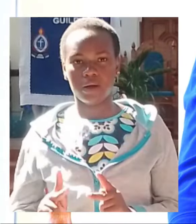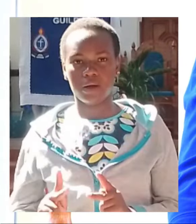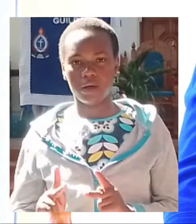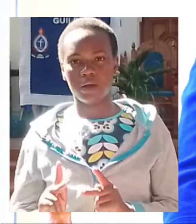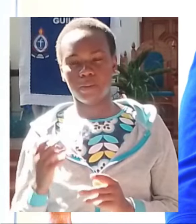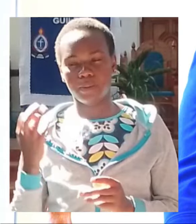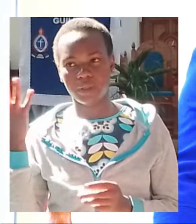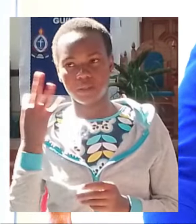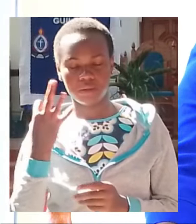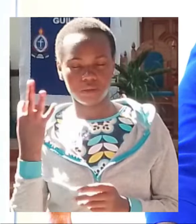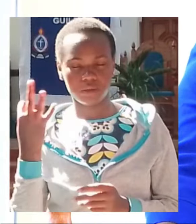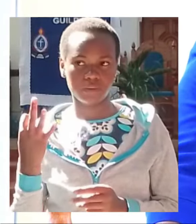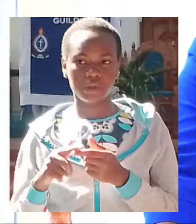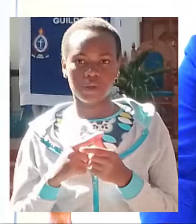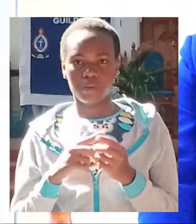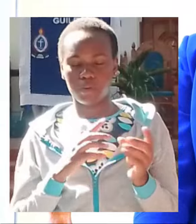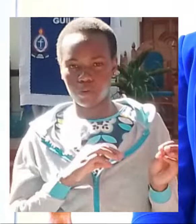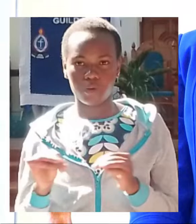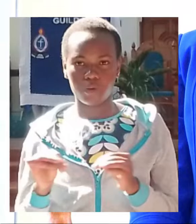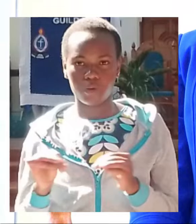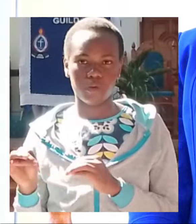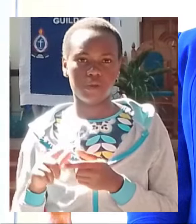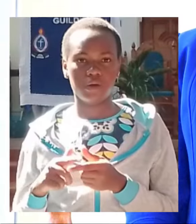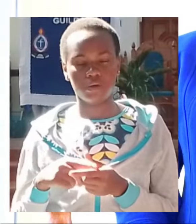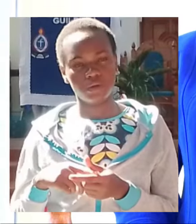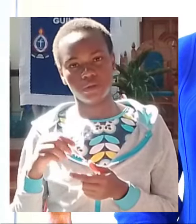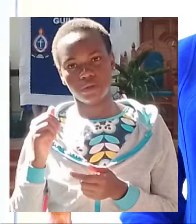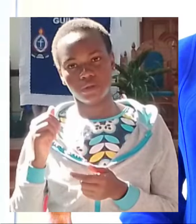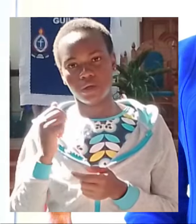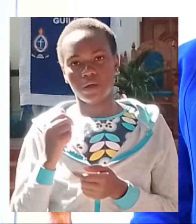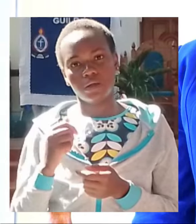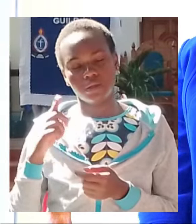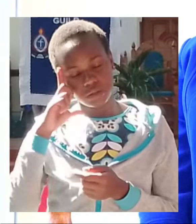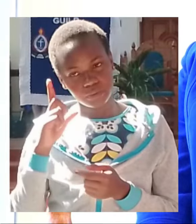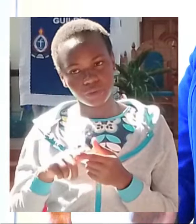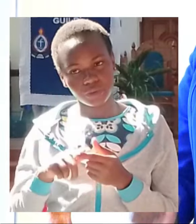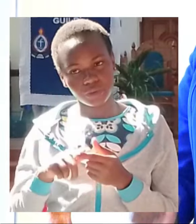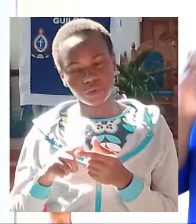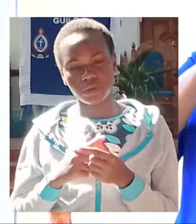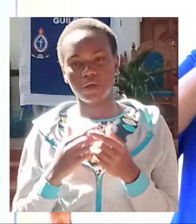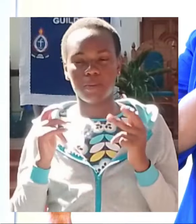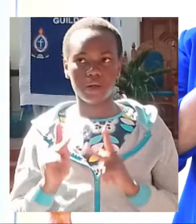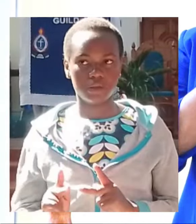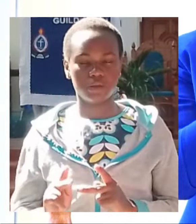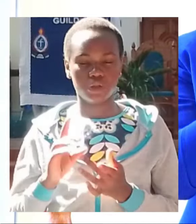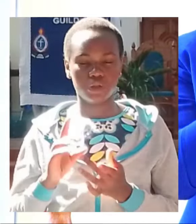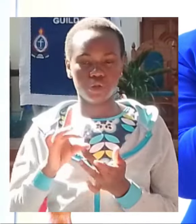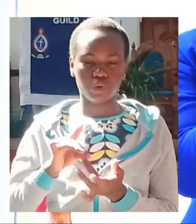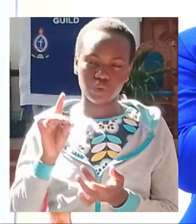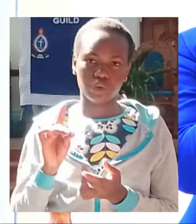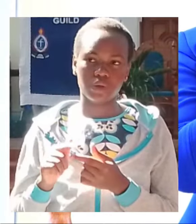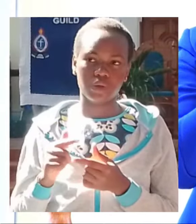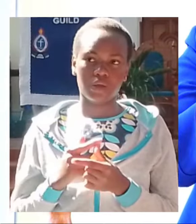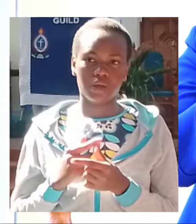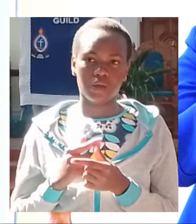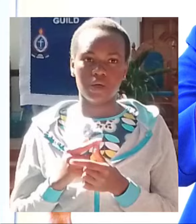is preaching, wacha tu nilale. Kama fulani ni yeye anakuja, sijui kama fulani ni yeye amechaguliwa,